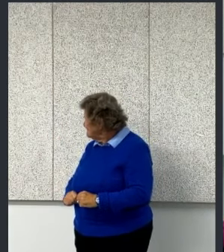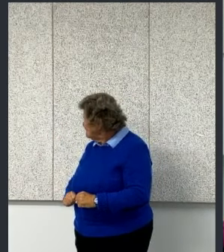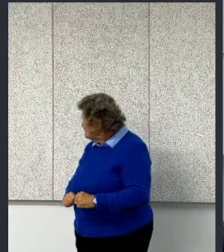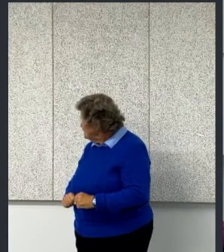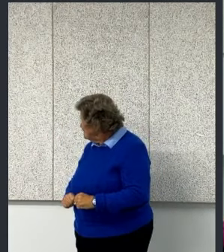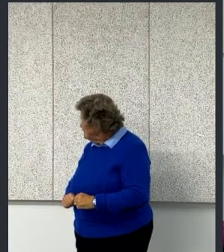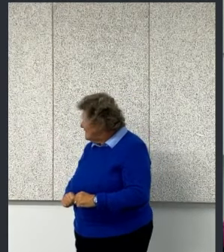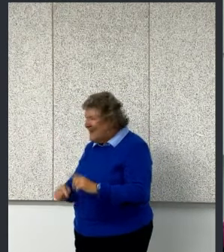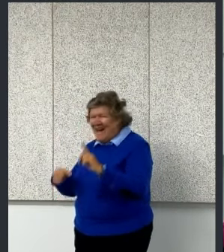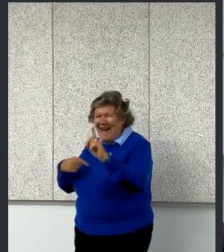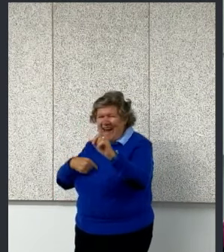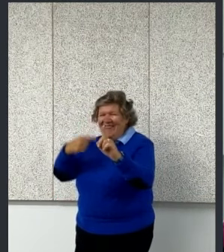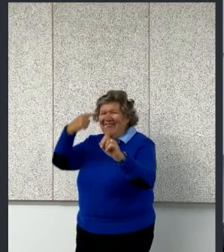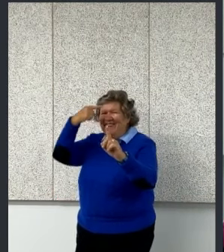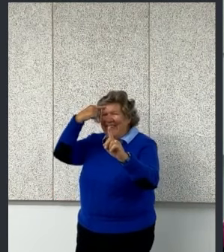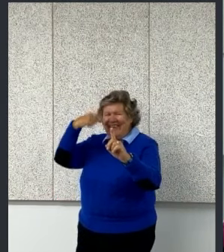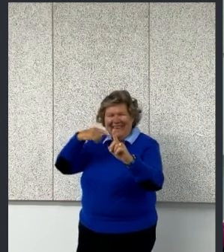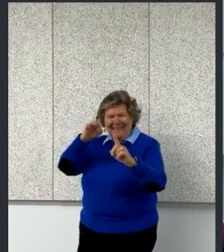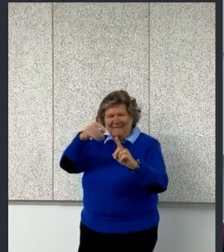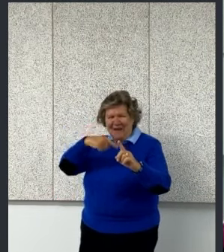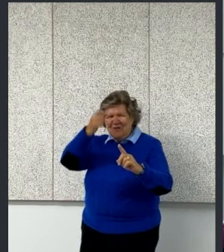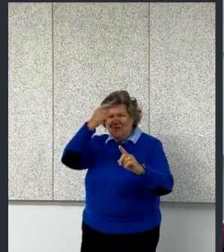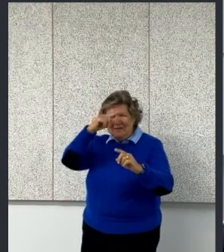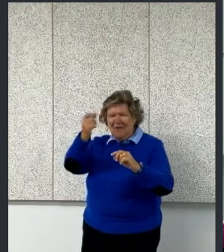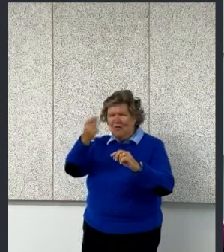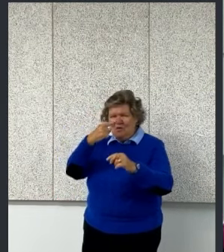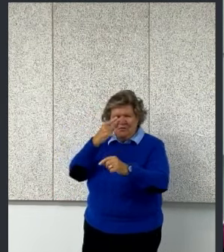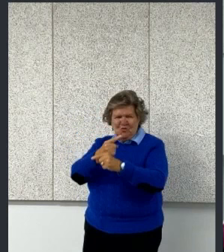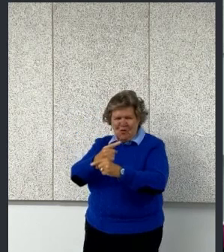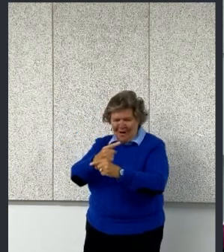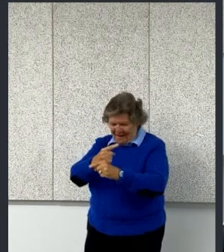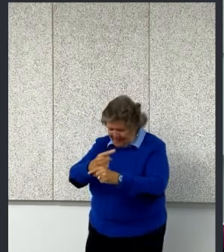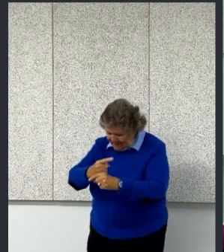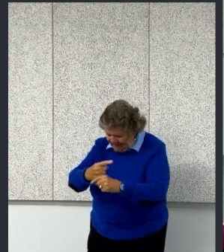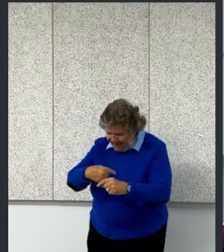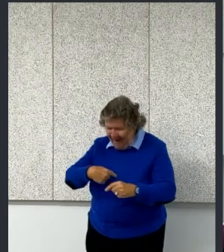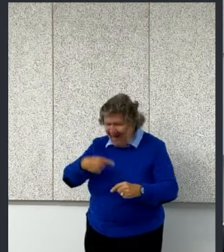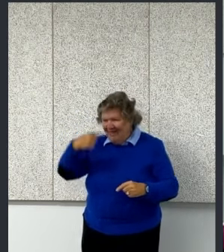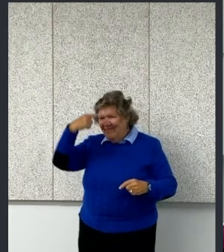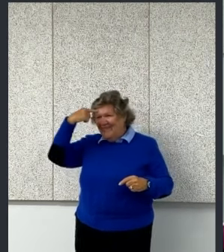Jump in. I think if I'm understanding the question correctly, and I think I'm